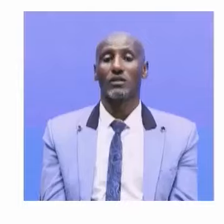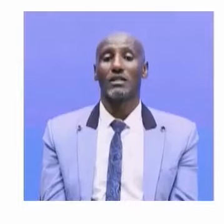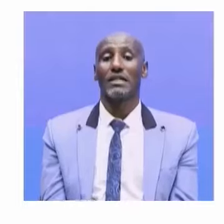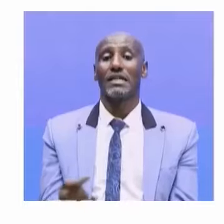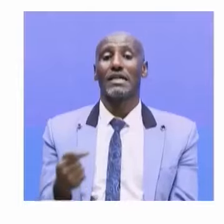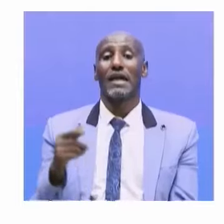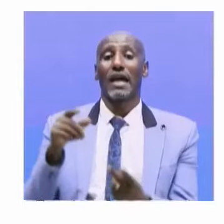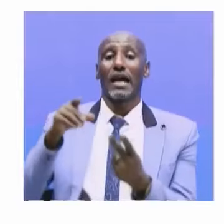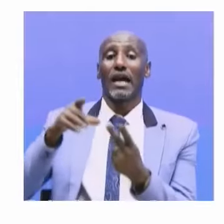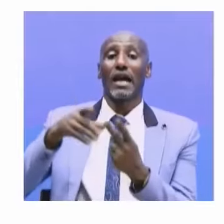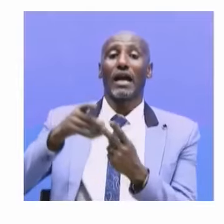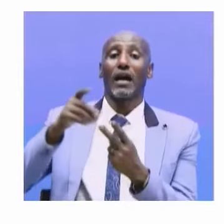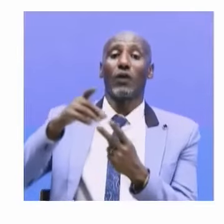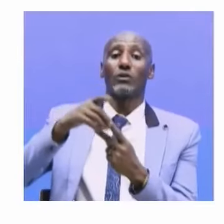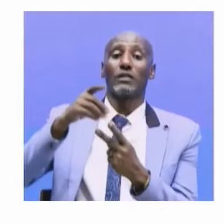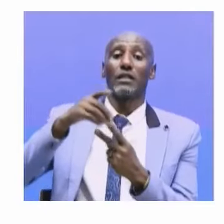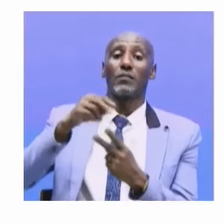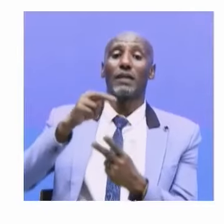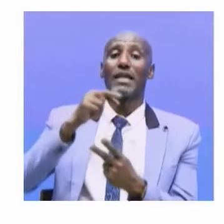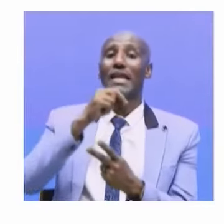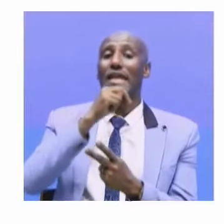countable